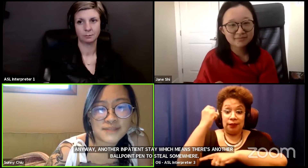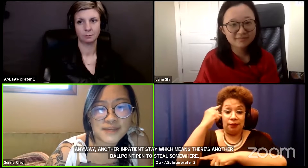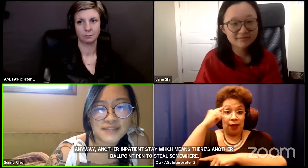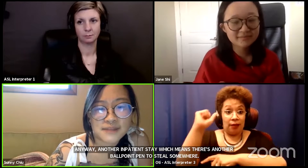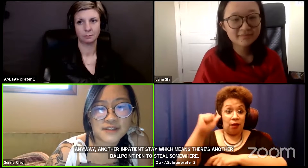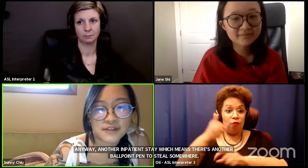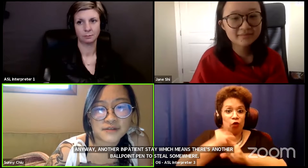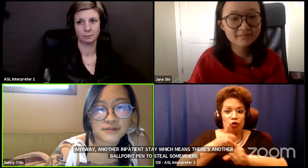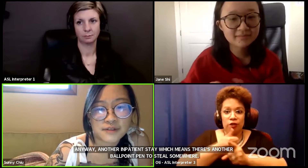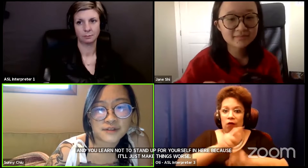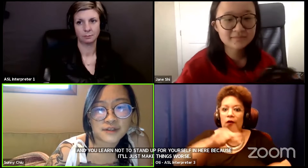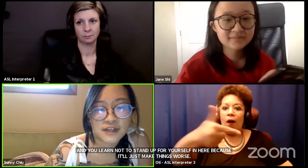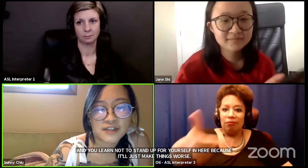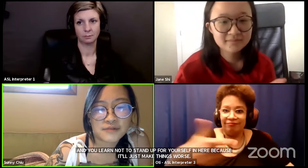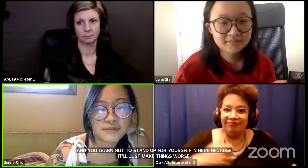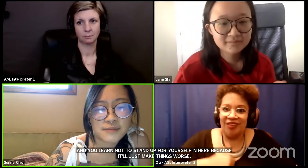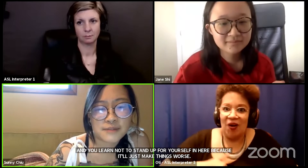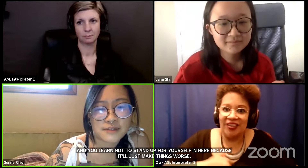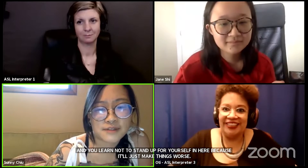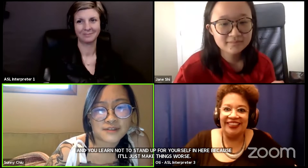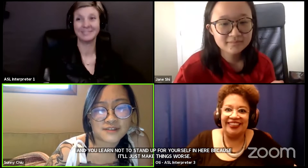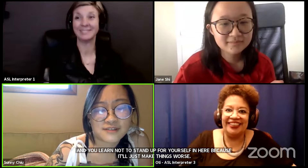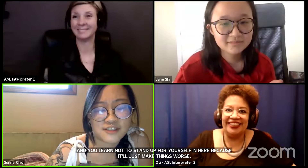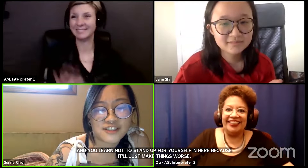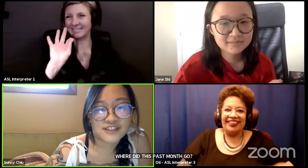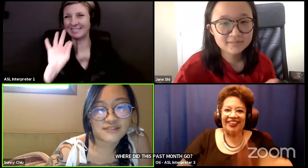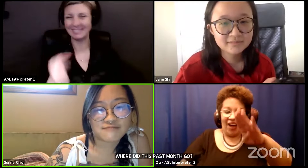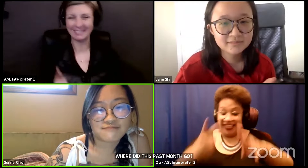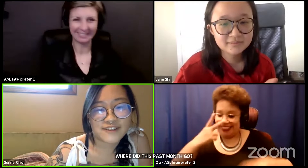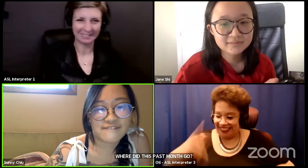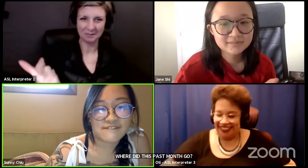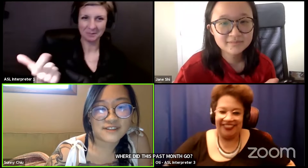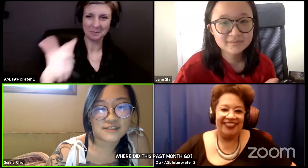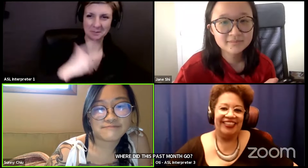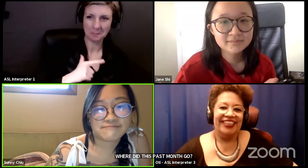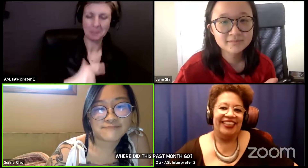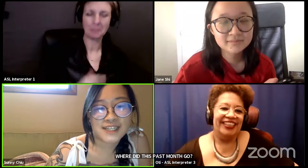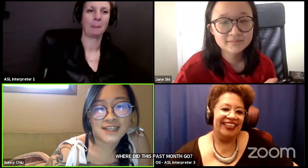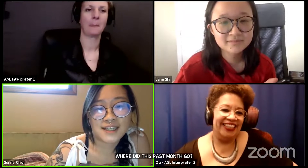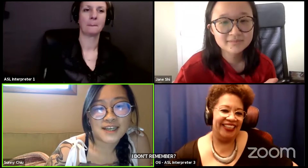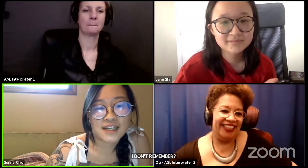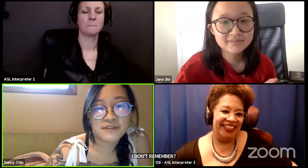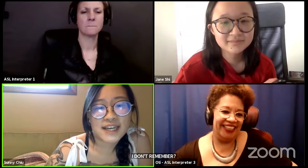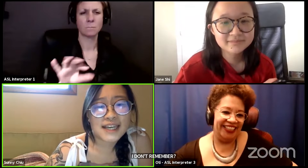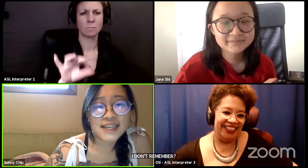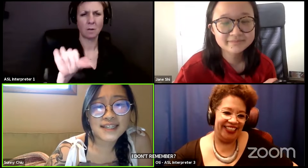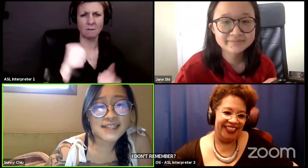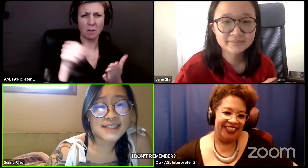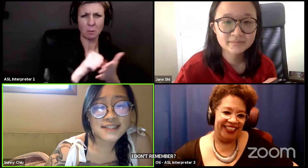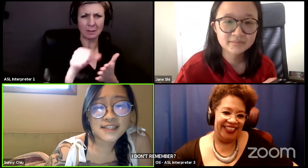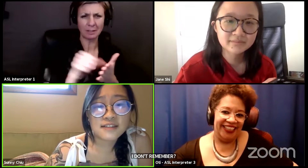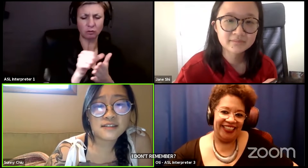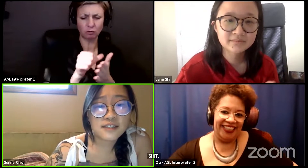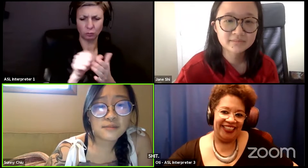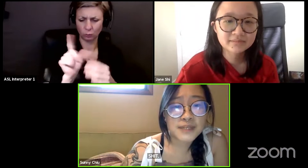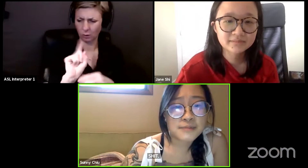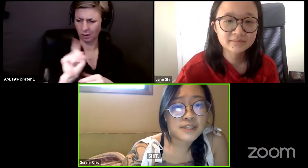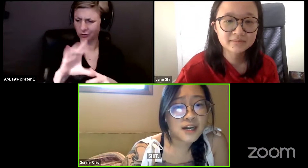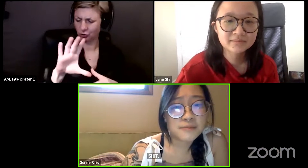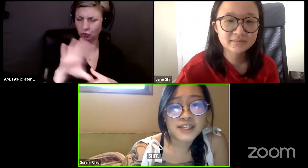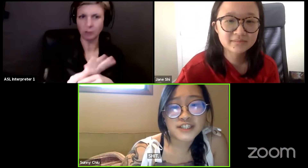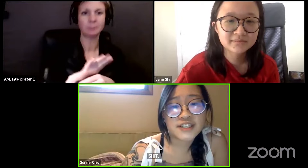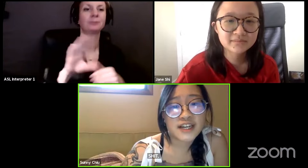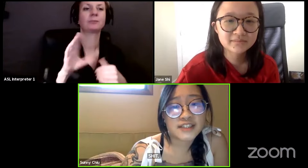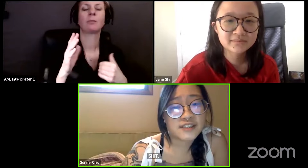Where did this past month go? I don't remember. Shit. Fuck. Anyway, I can't get a single little